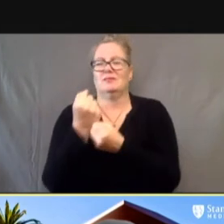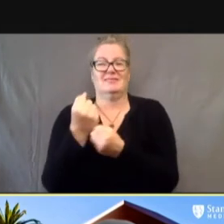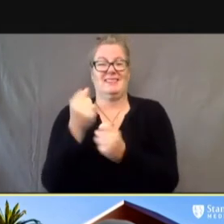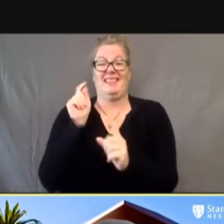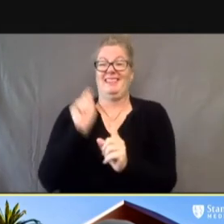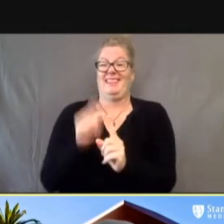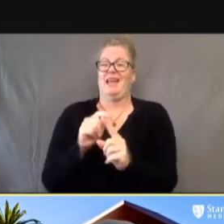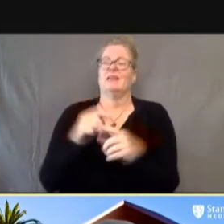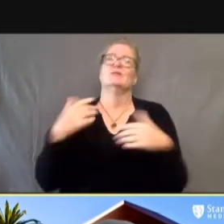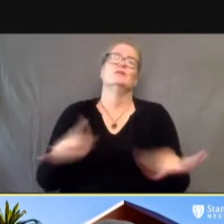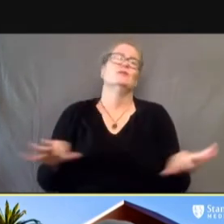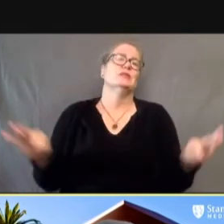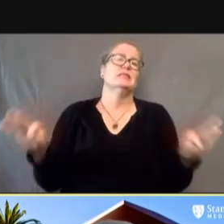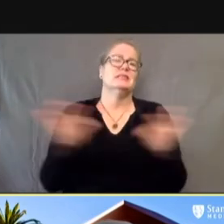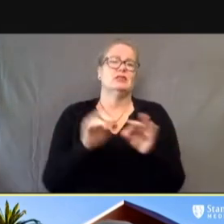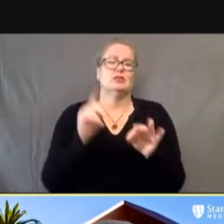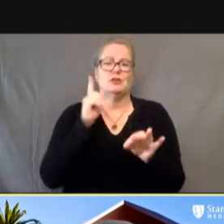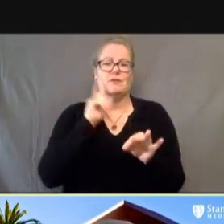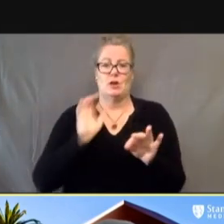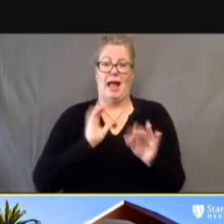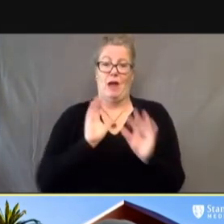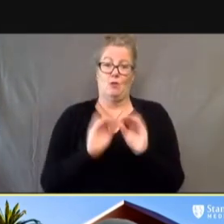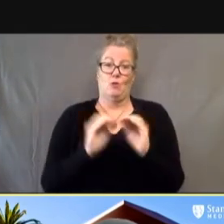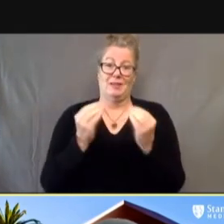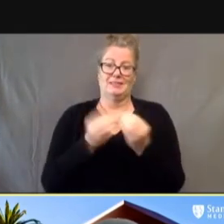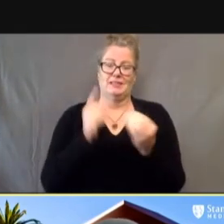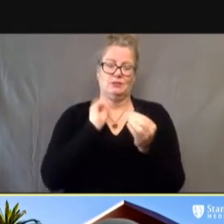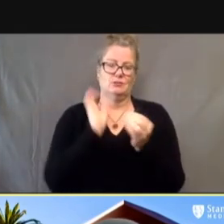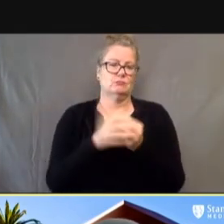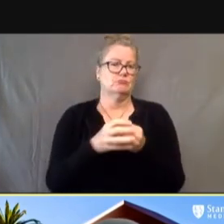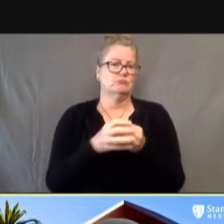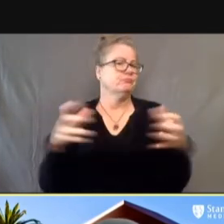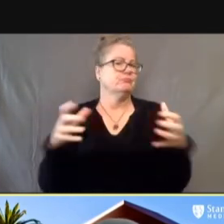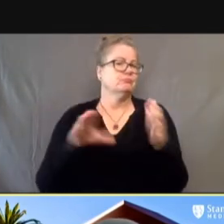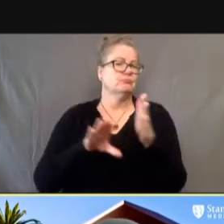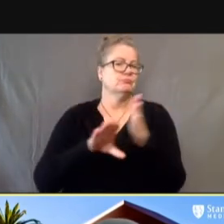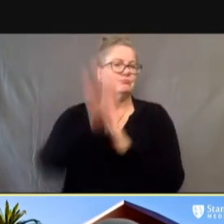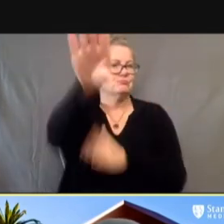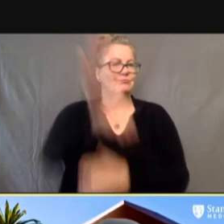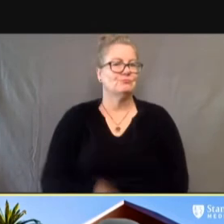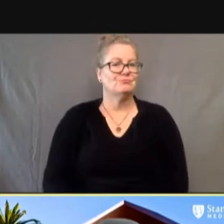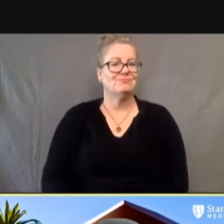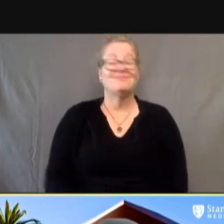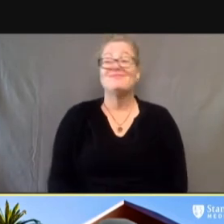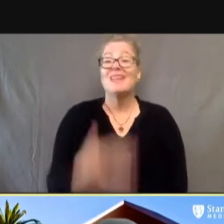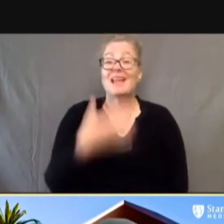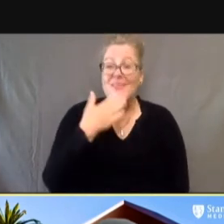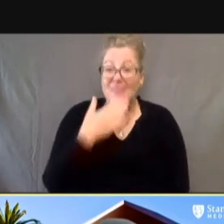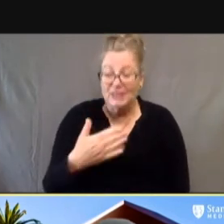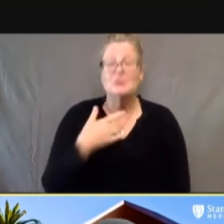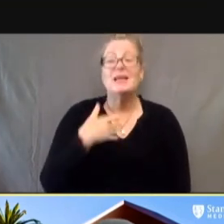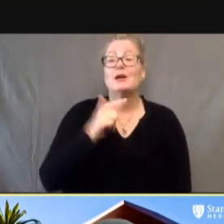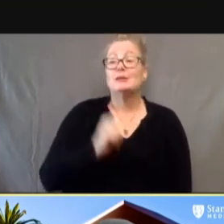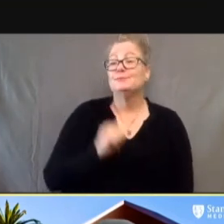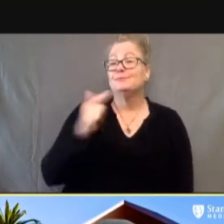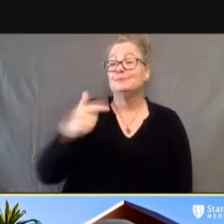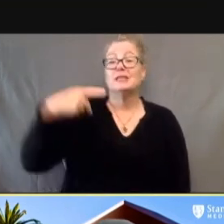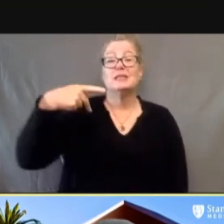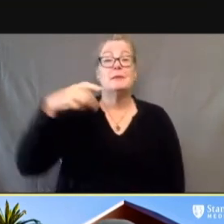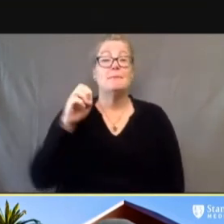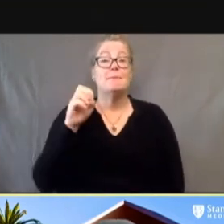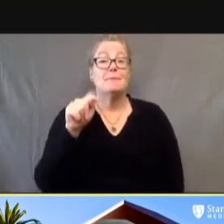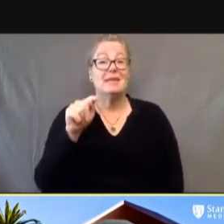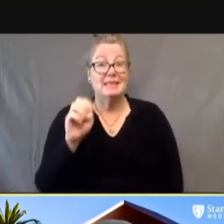our organization and to the efficacy of our work. Thank you. And I'm gonna pass off to Pete, who's going to talk about